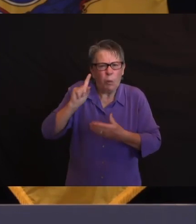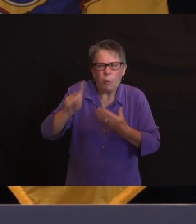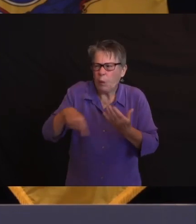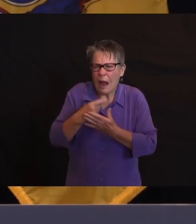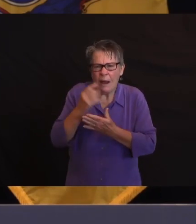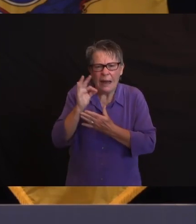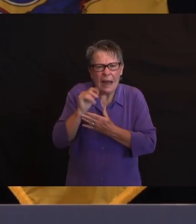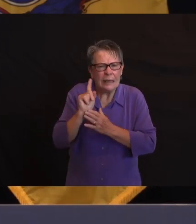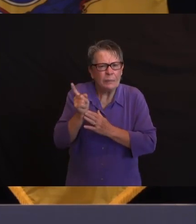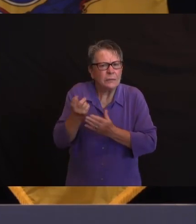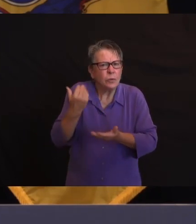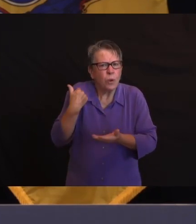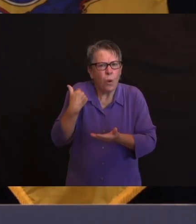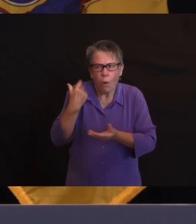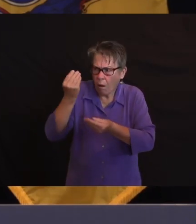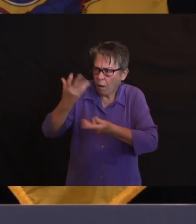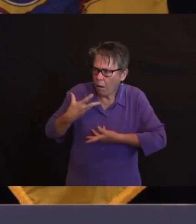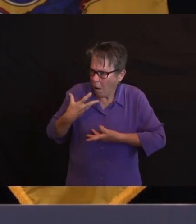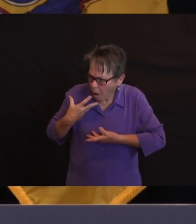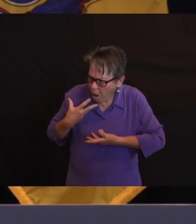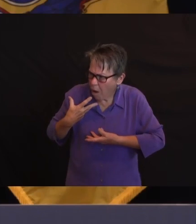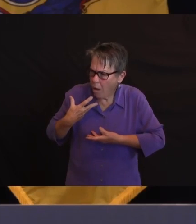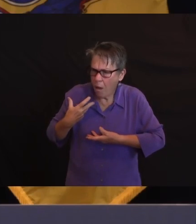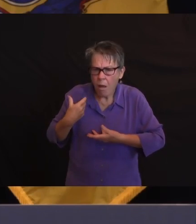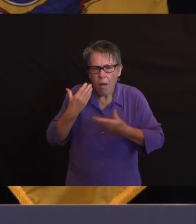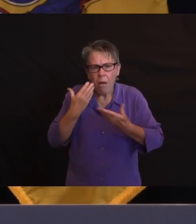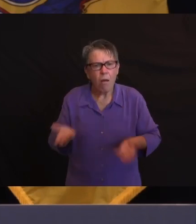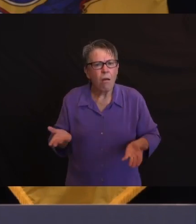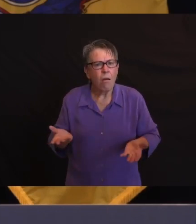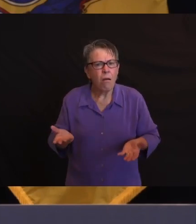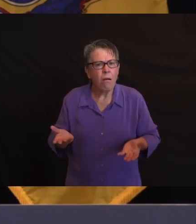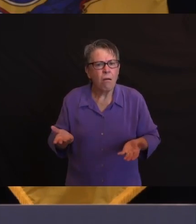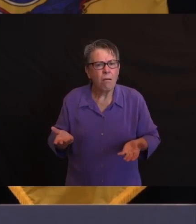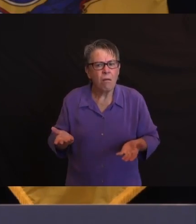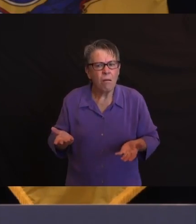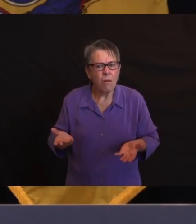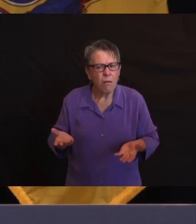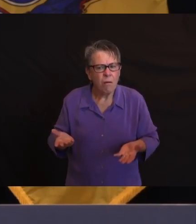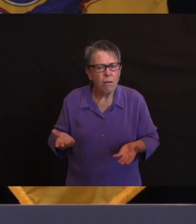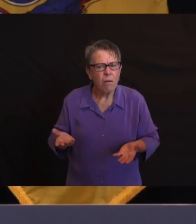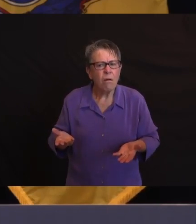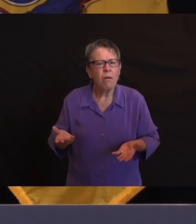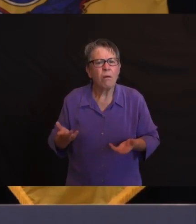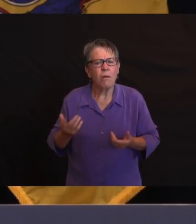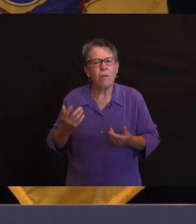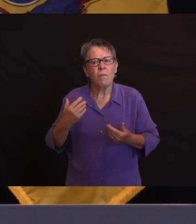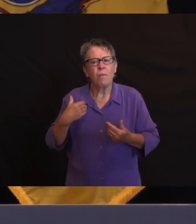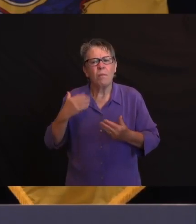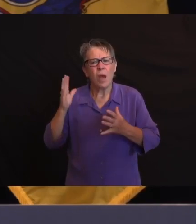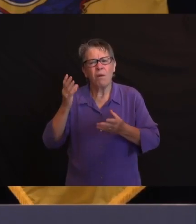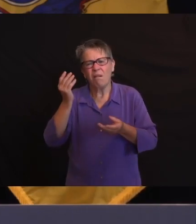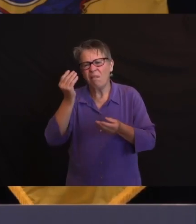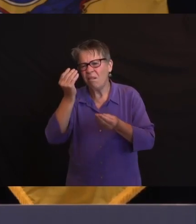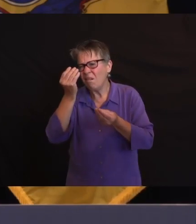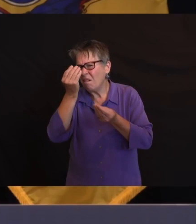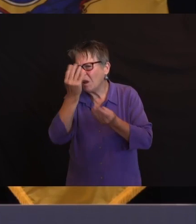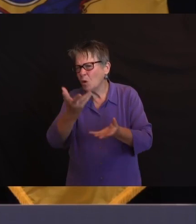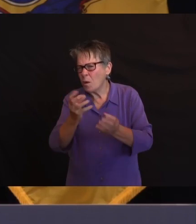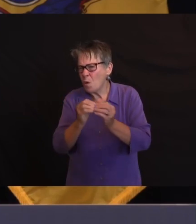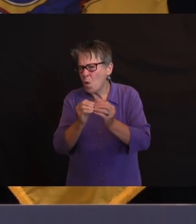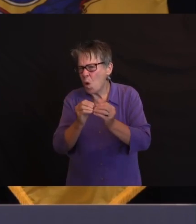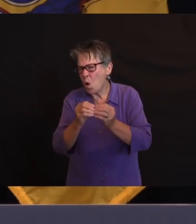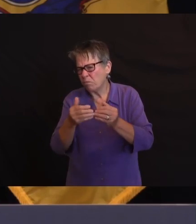owe you all a follow-up. Now listen, how do I? The bigger question is your second one or last